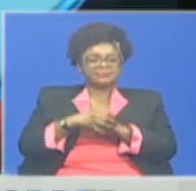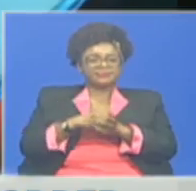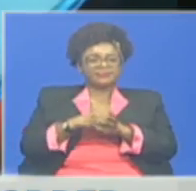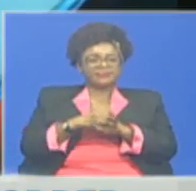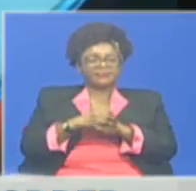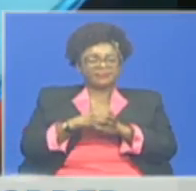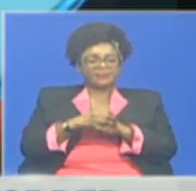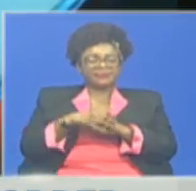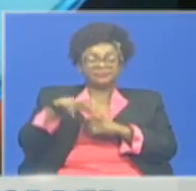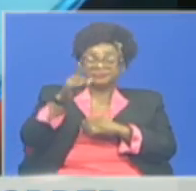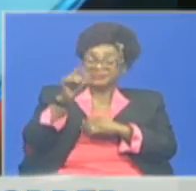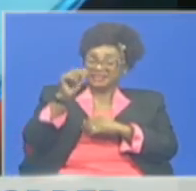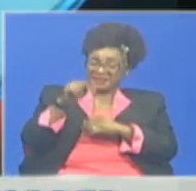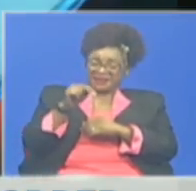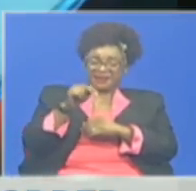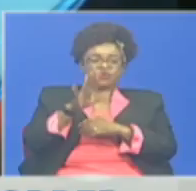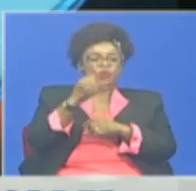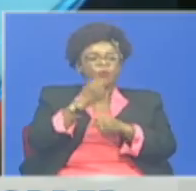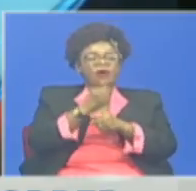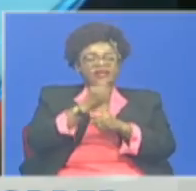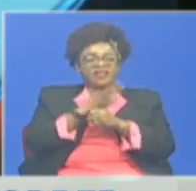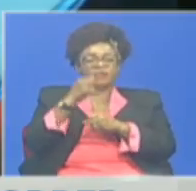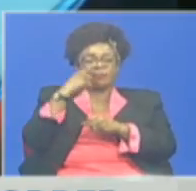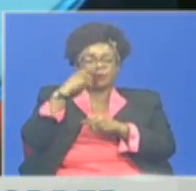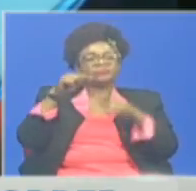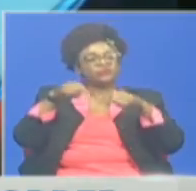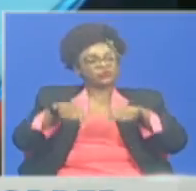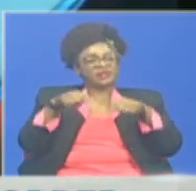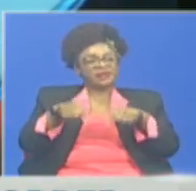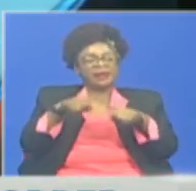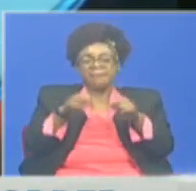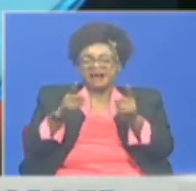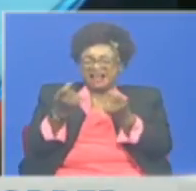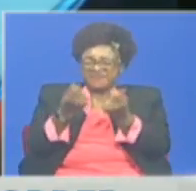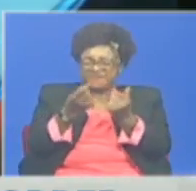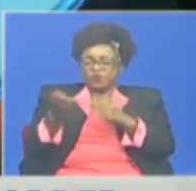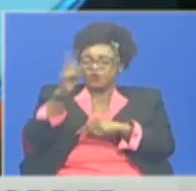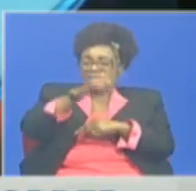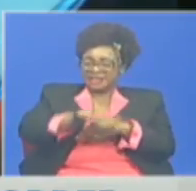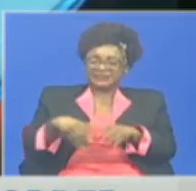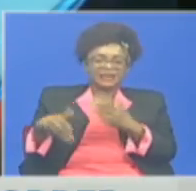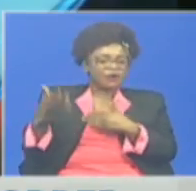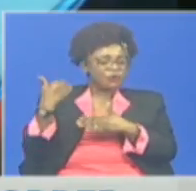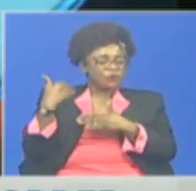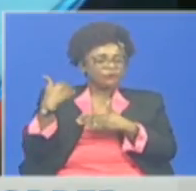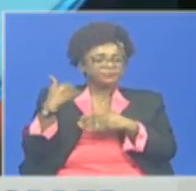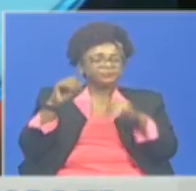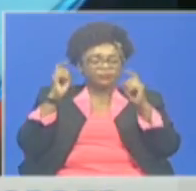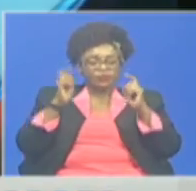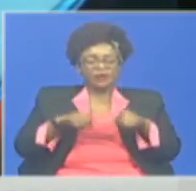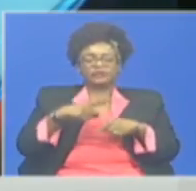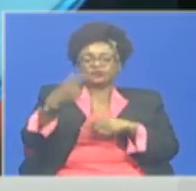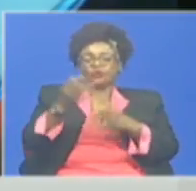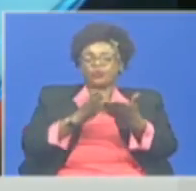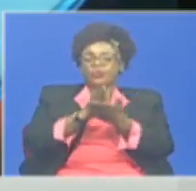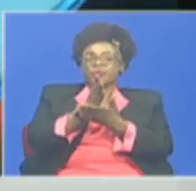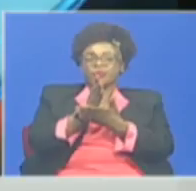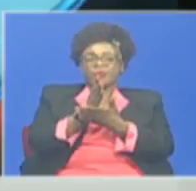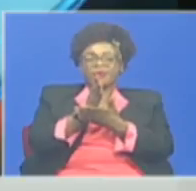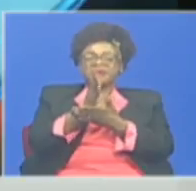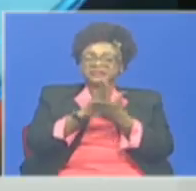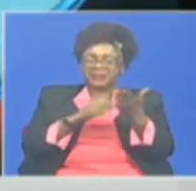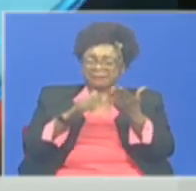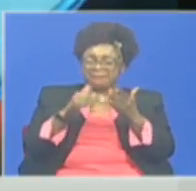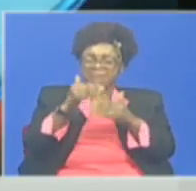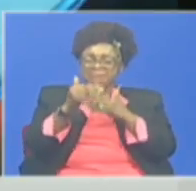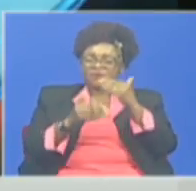Dan, you're working from home today, but a few days ago you had to go through a somewhat intense process